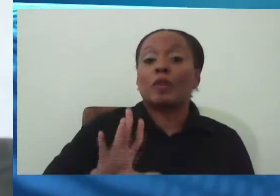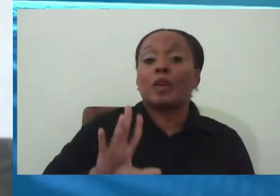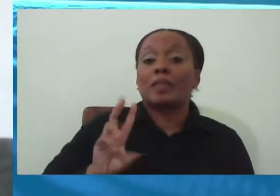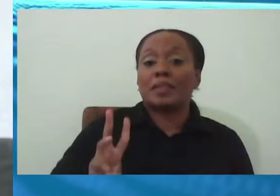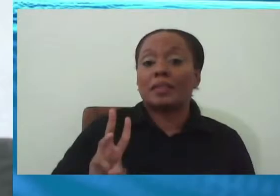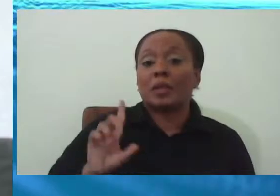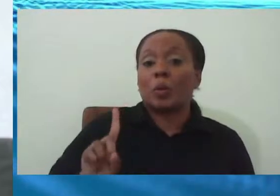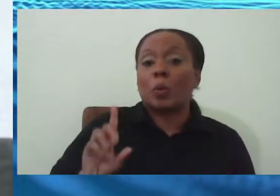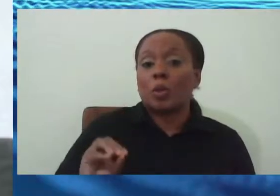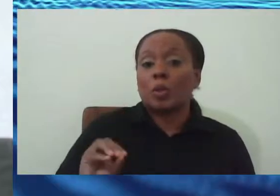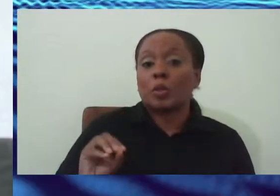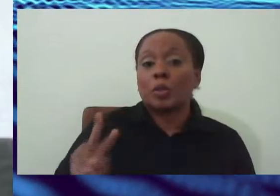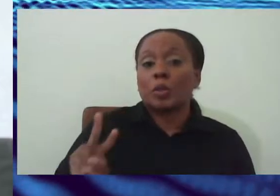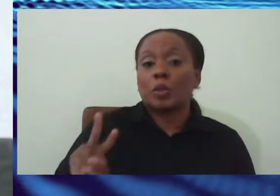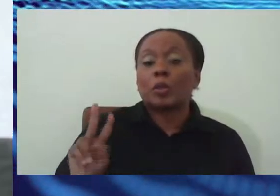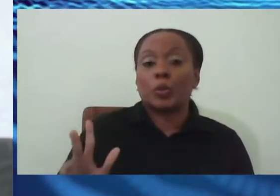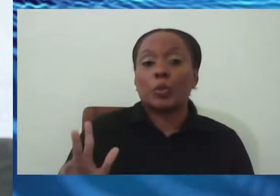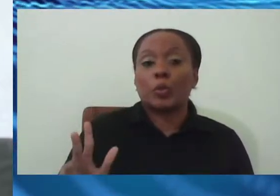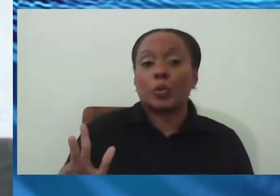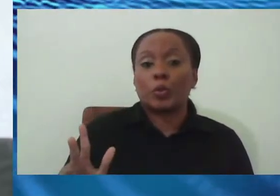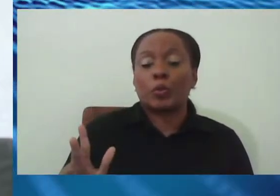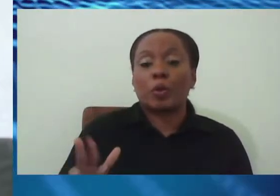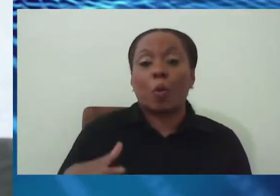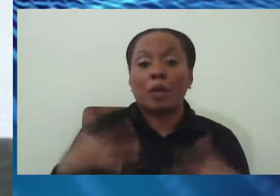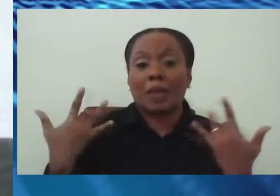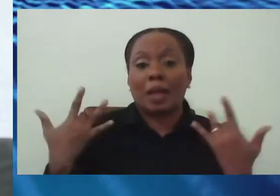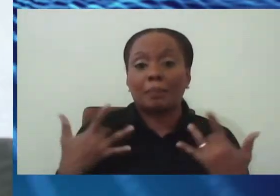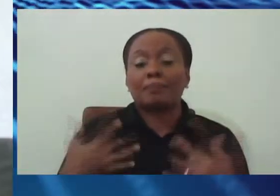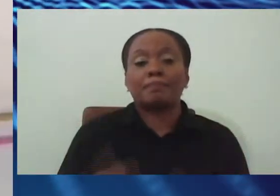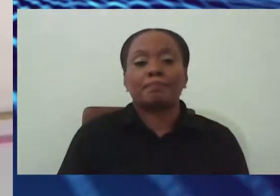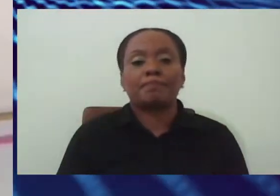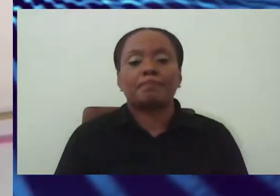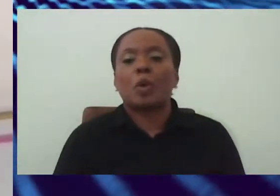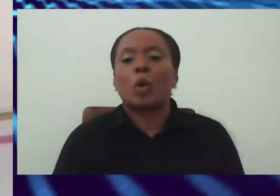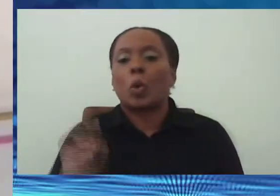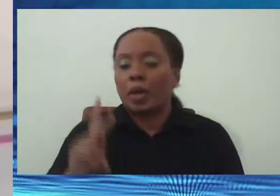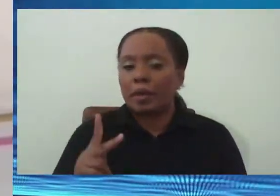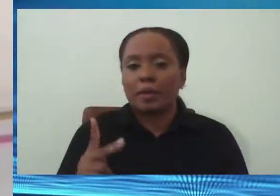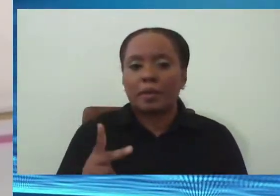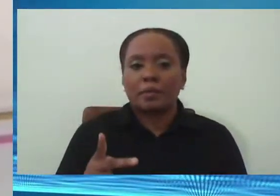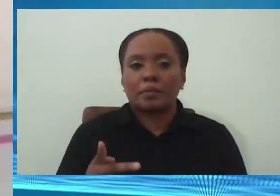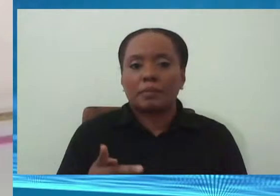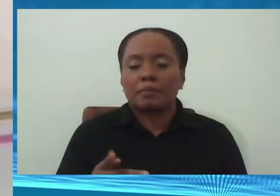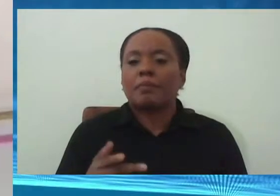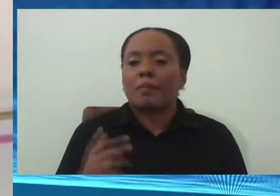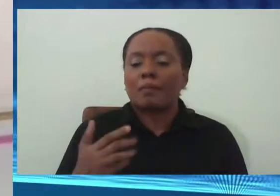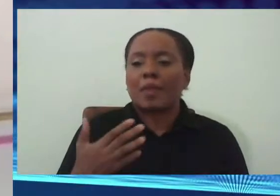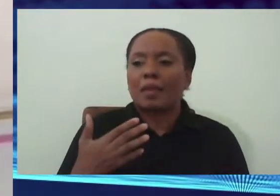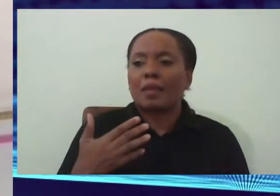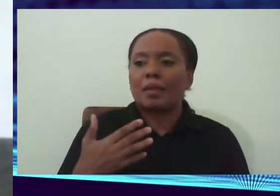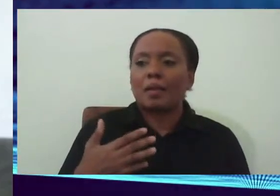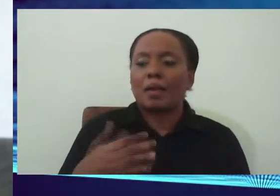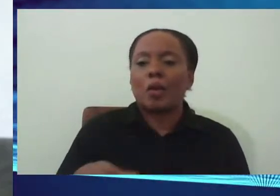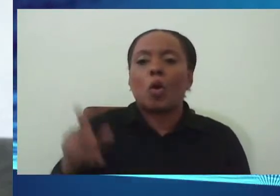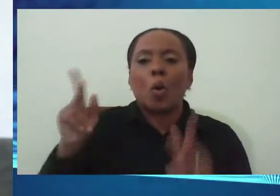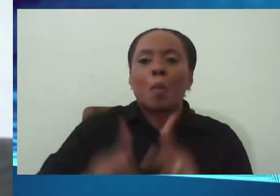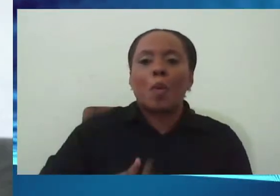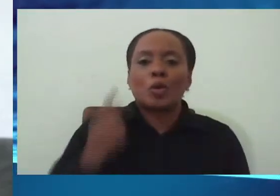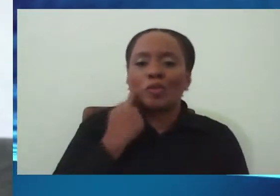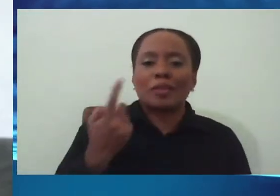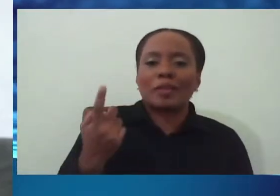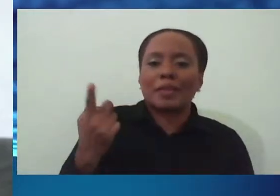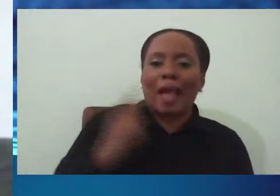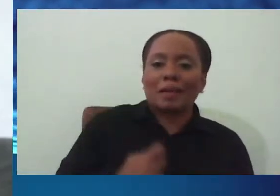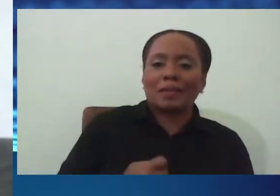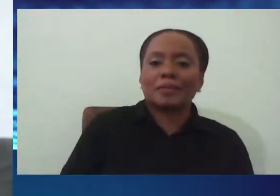256-1023. Here is a practical question. Sure. This is the kind of stuff that we get quite a bit. This person